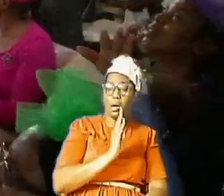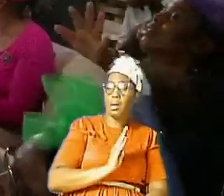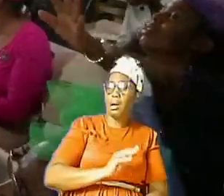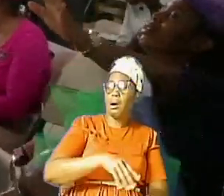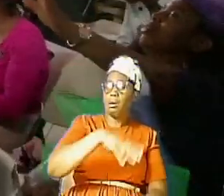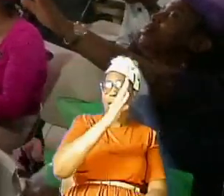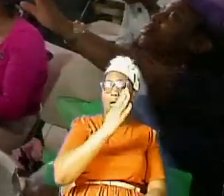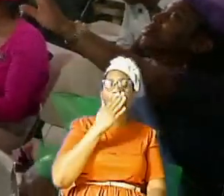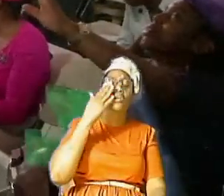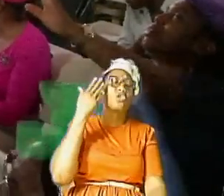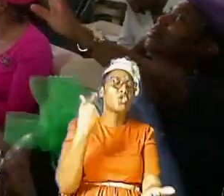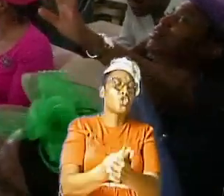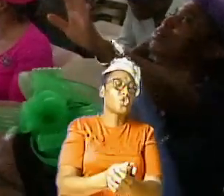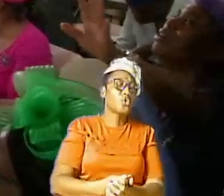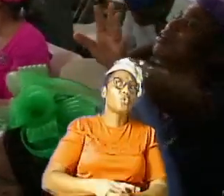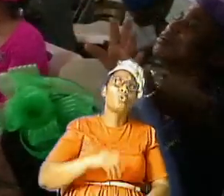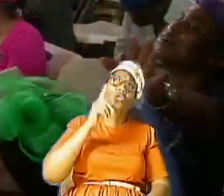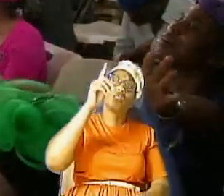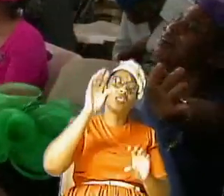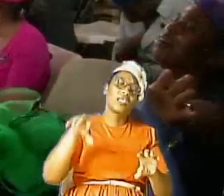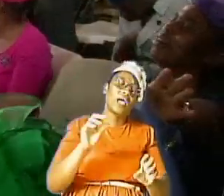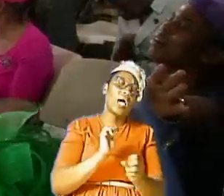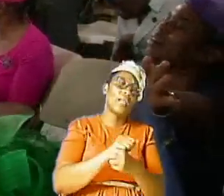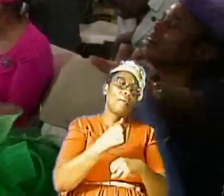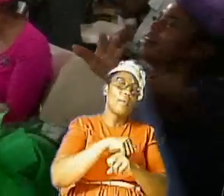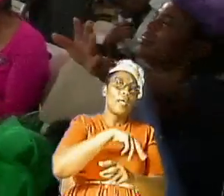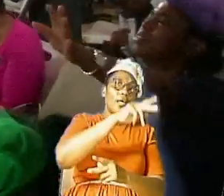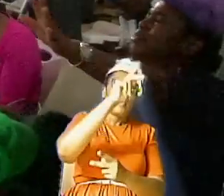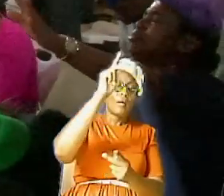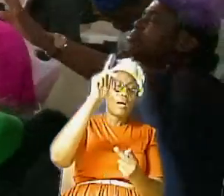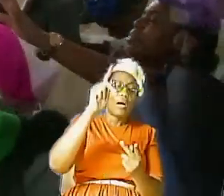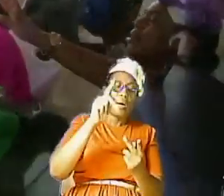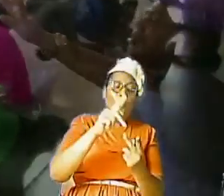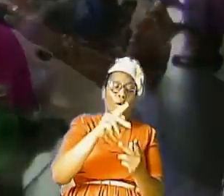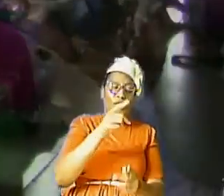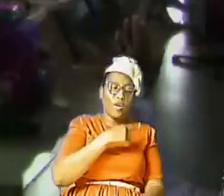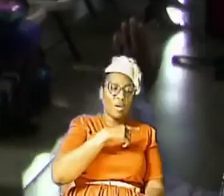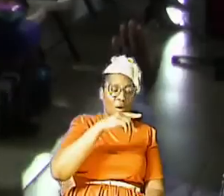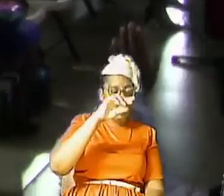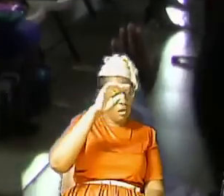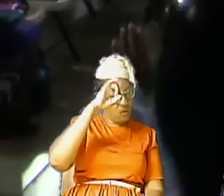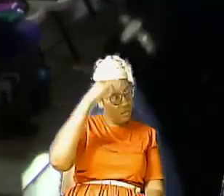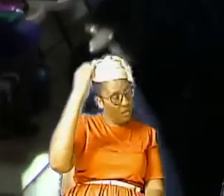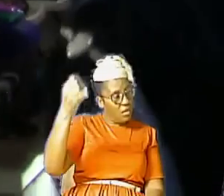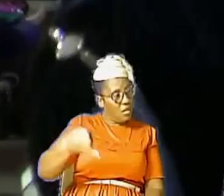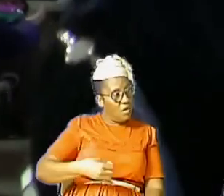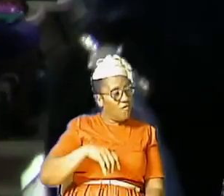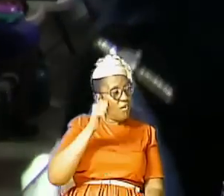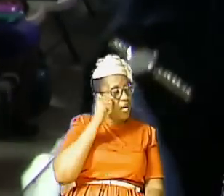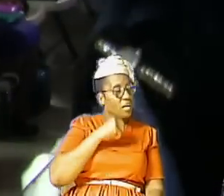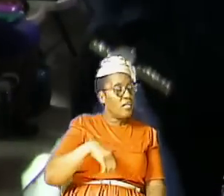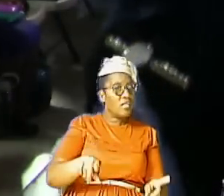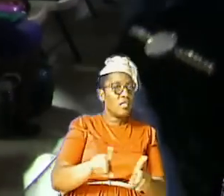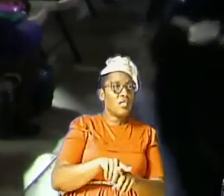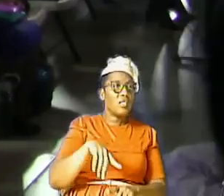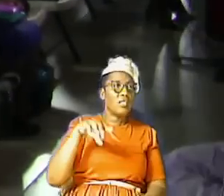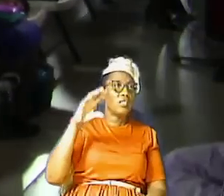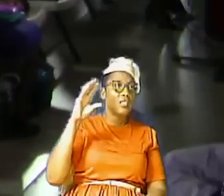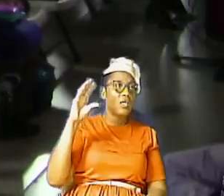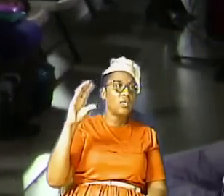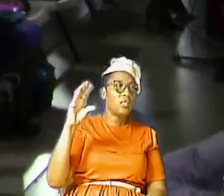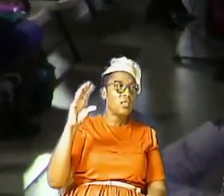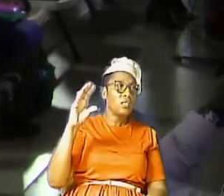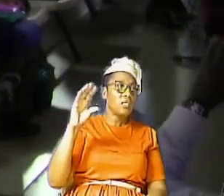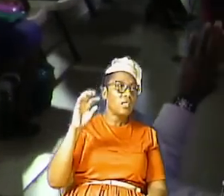perfect heart. Hallelujah. Thank you, Jesus. Hallelujah. I'm going to invite Sister Cook to come. You're going to